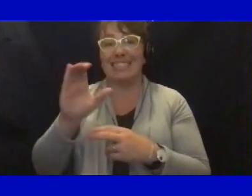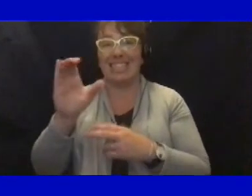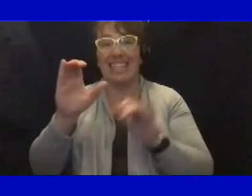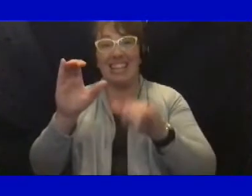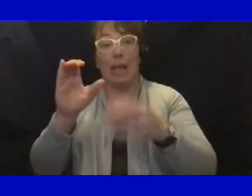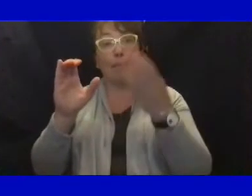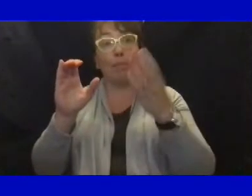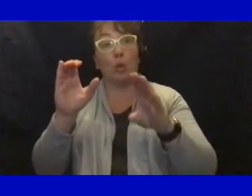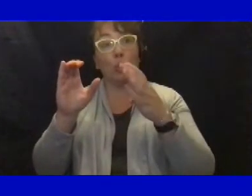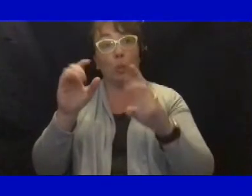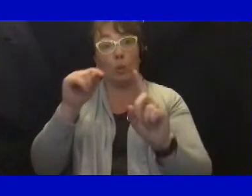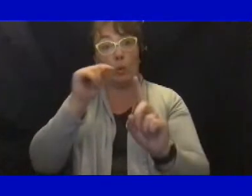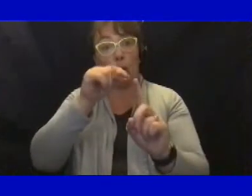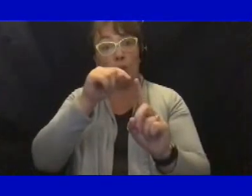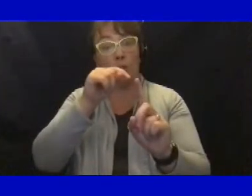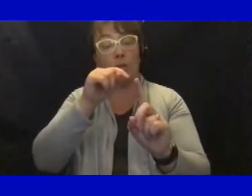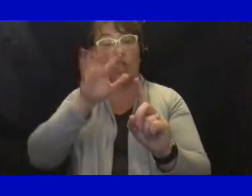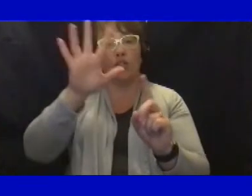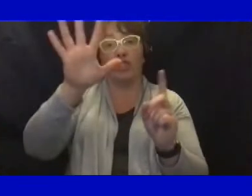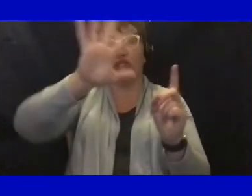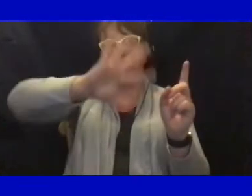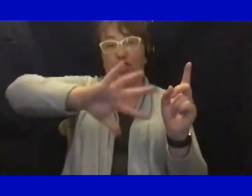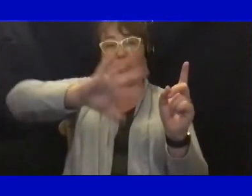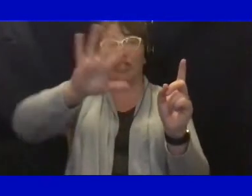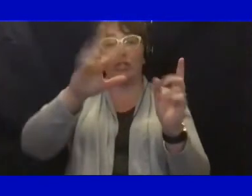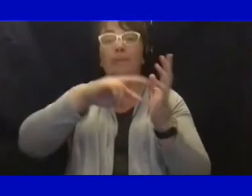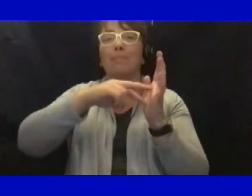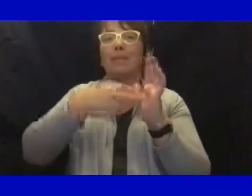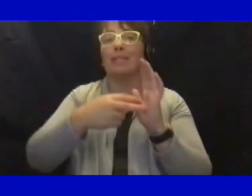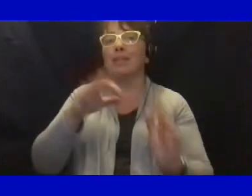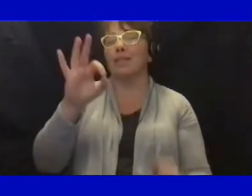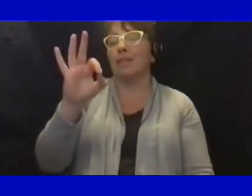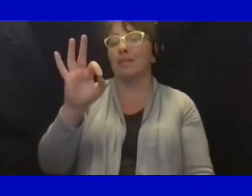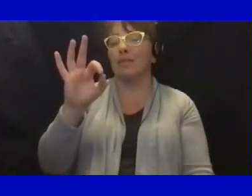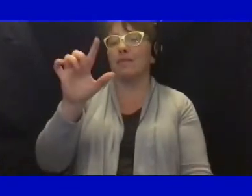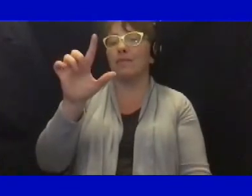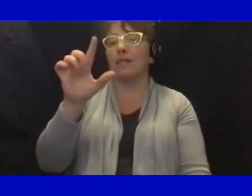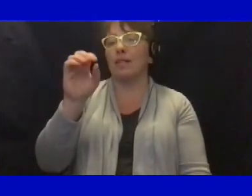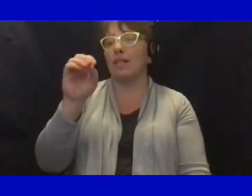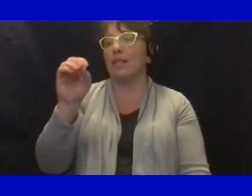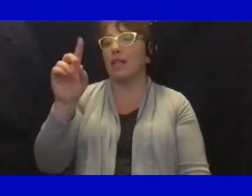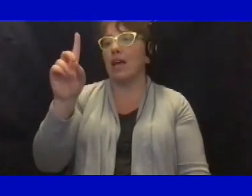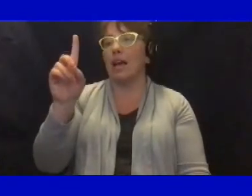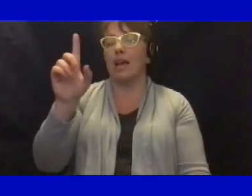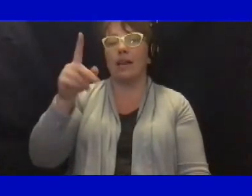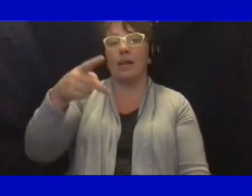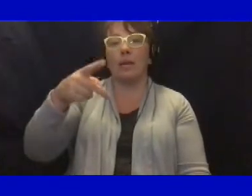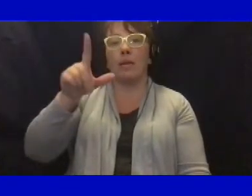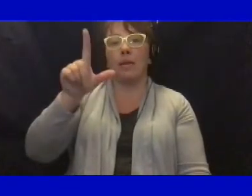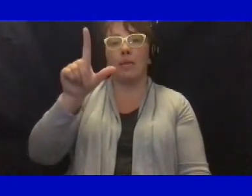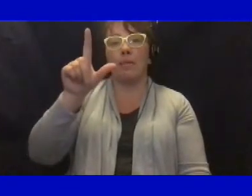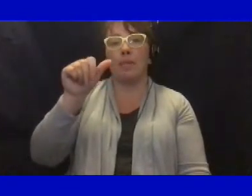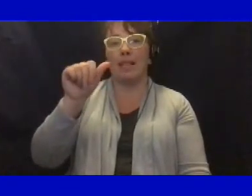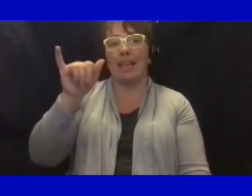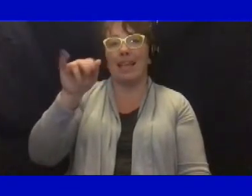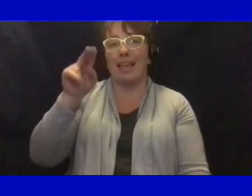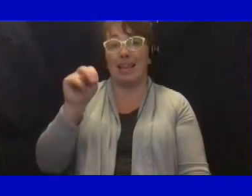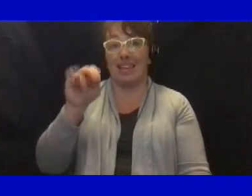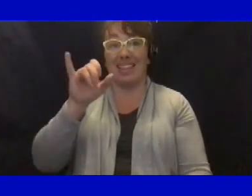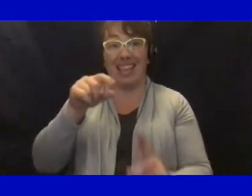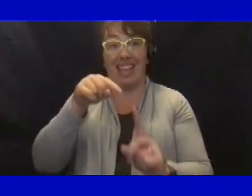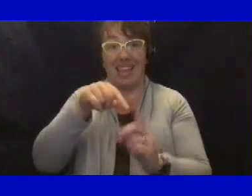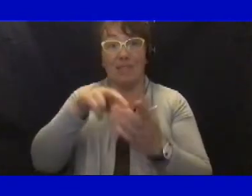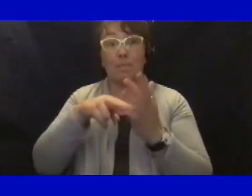And that blue shading represents a floodplain. And what the floodplain tells us is that all of that area that's in blue is at